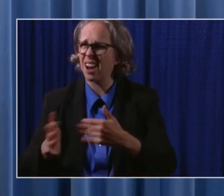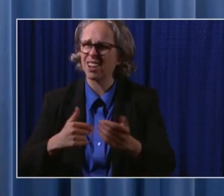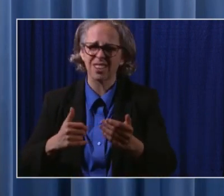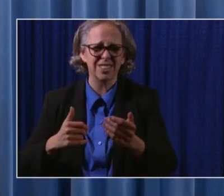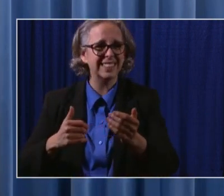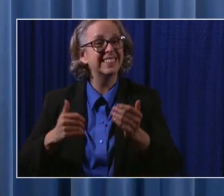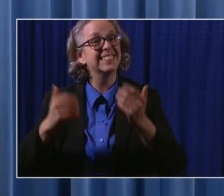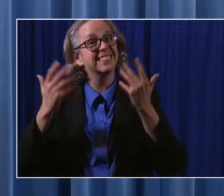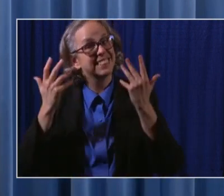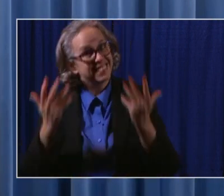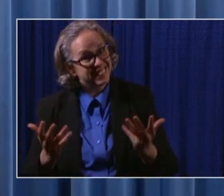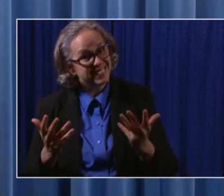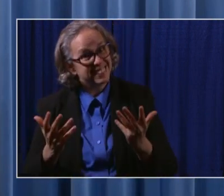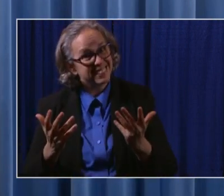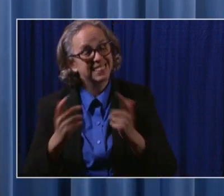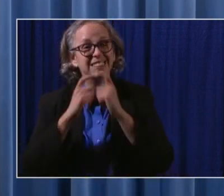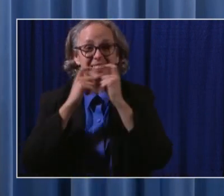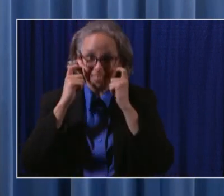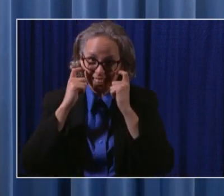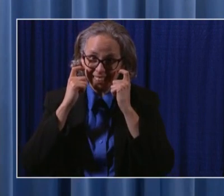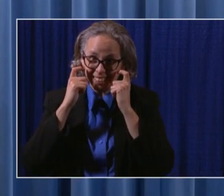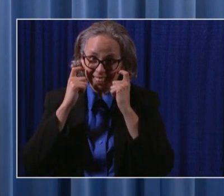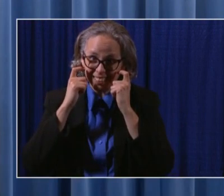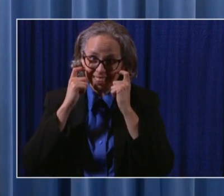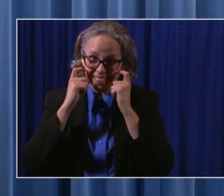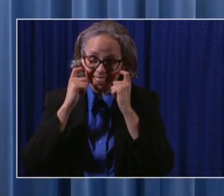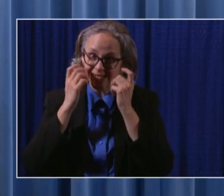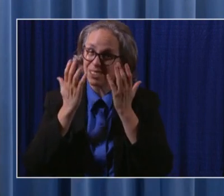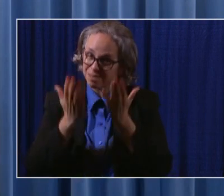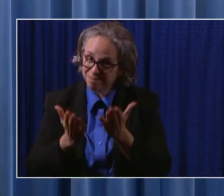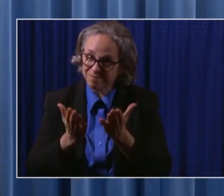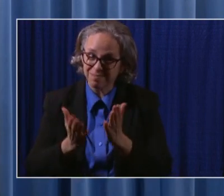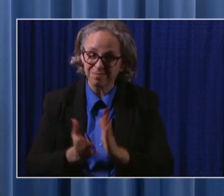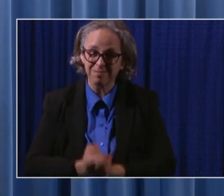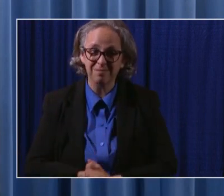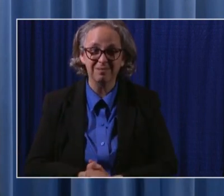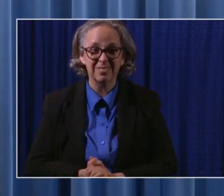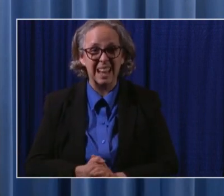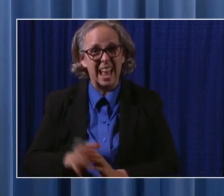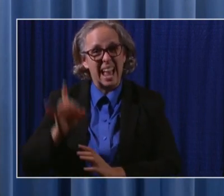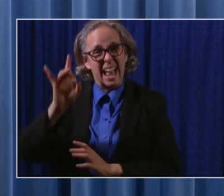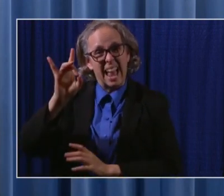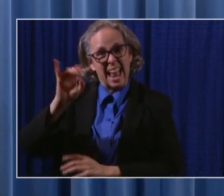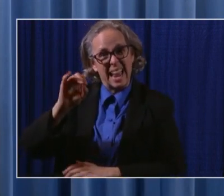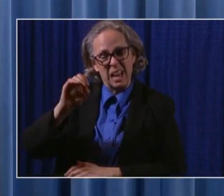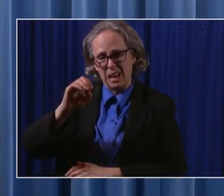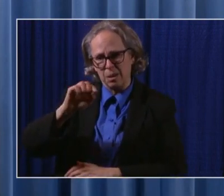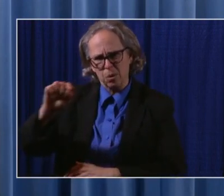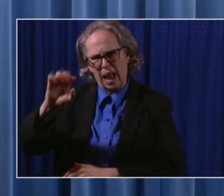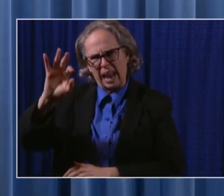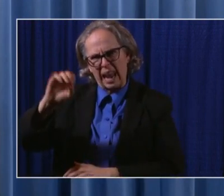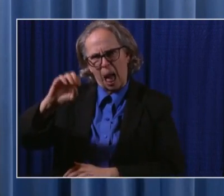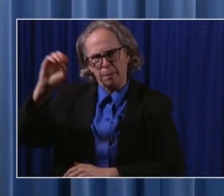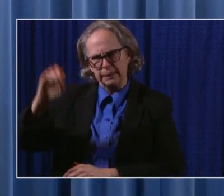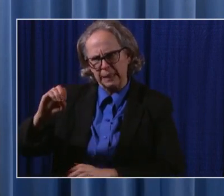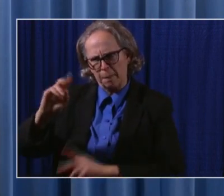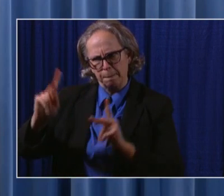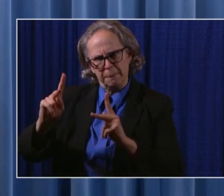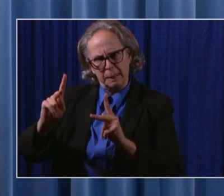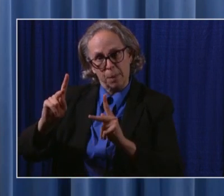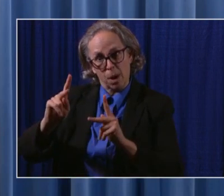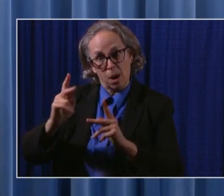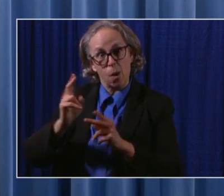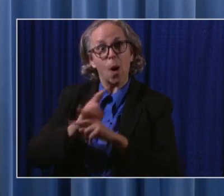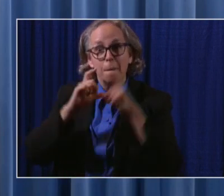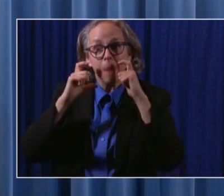do it. We get 80–90%, we're going to knock this virus in the head, and it's going to make a lot better as we move forward